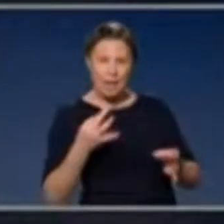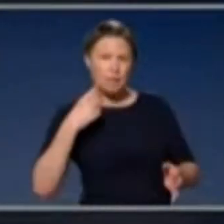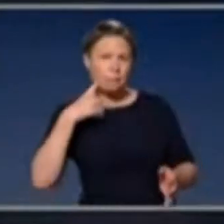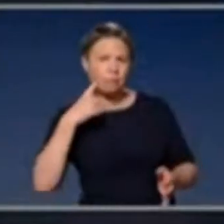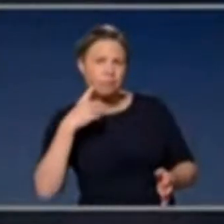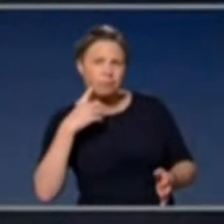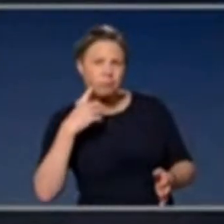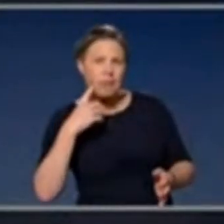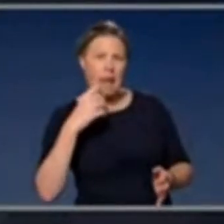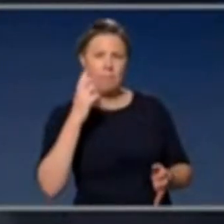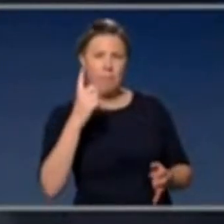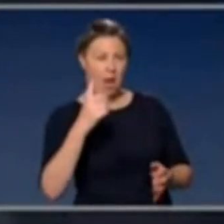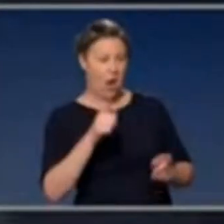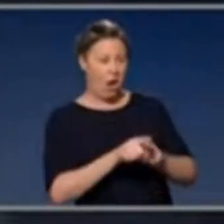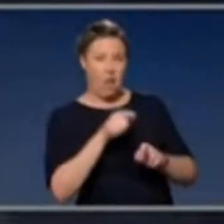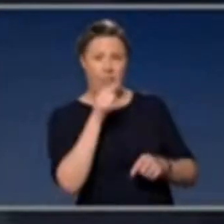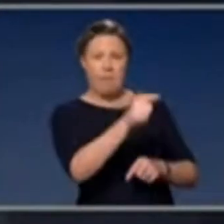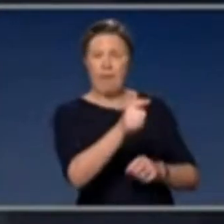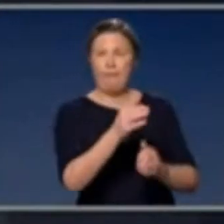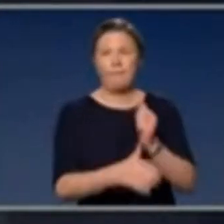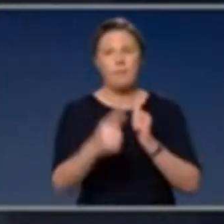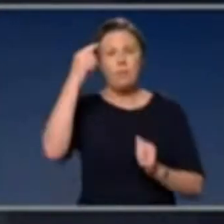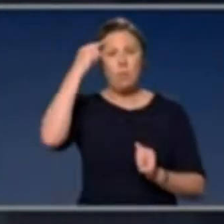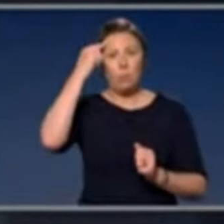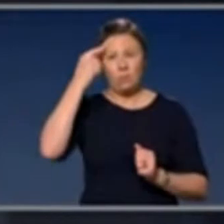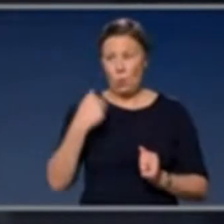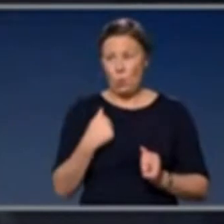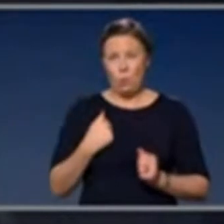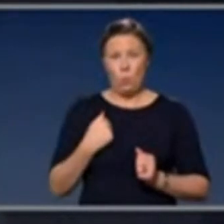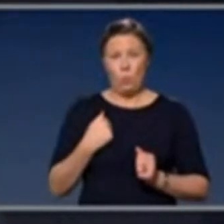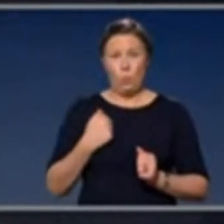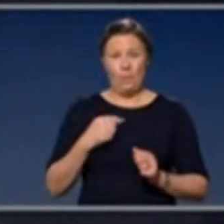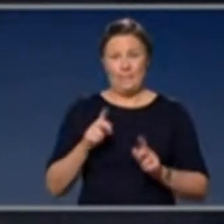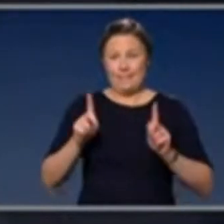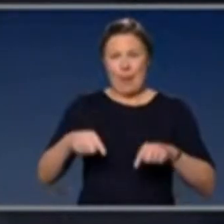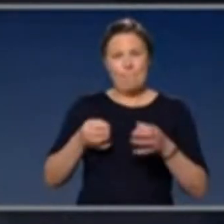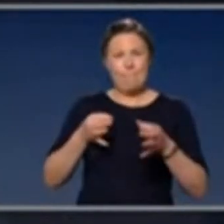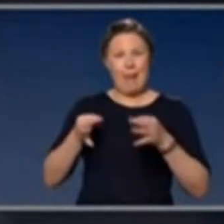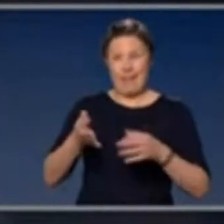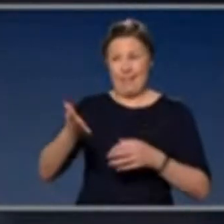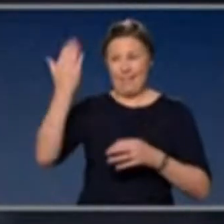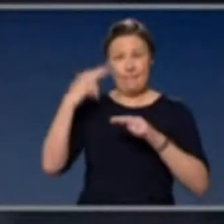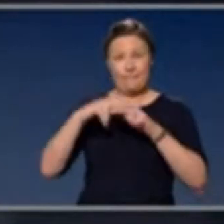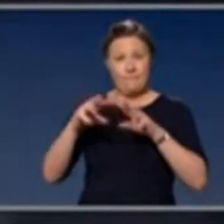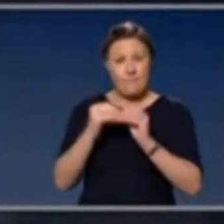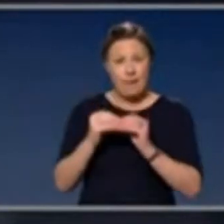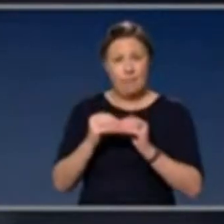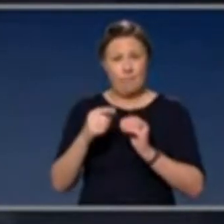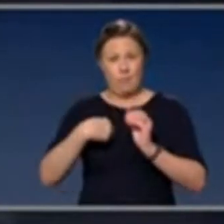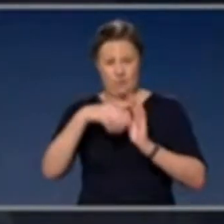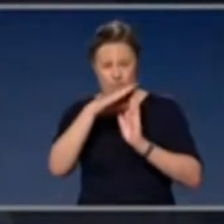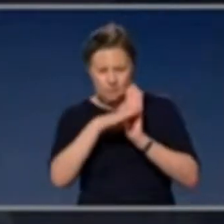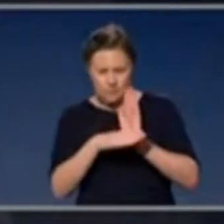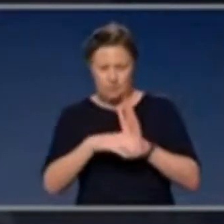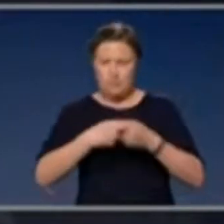the pandemic here in Australia, from February and in March when the CDNA guidelines were published and have been republished